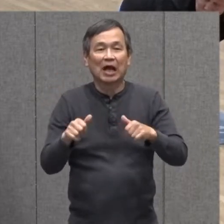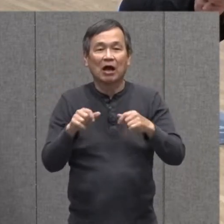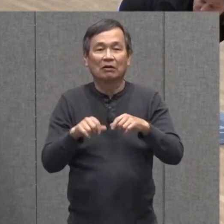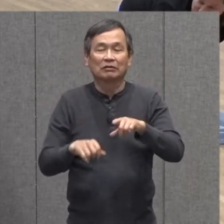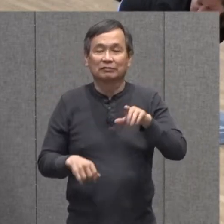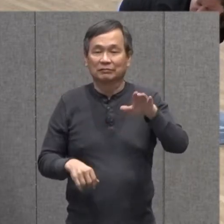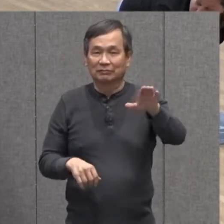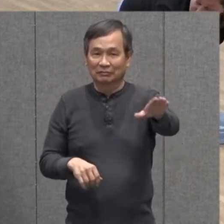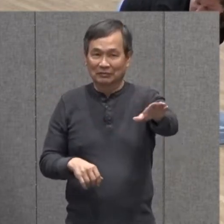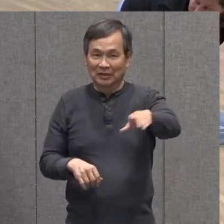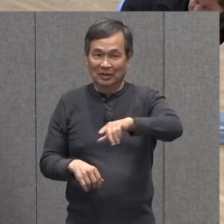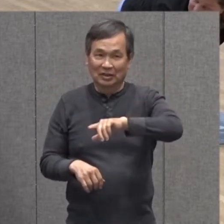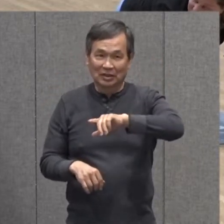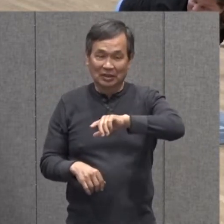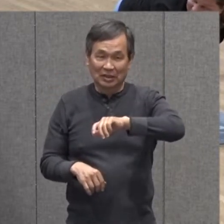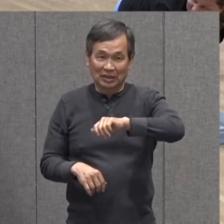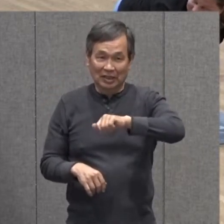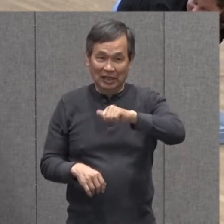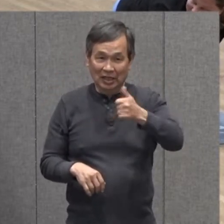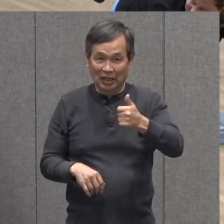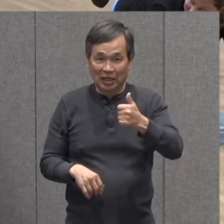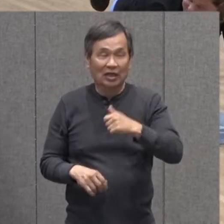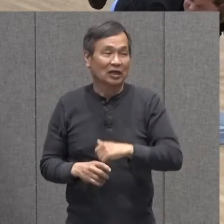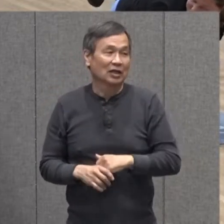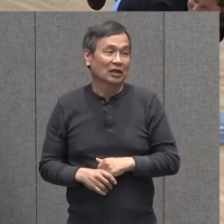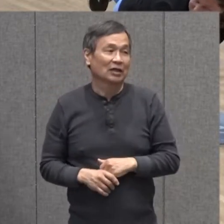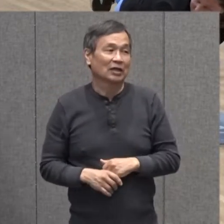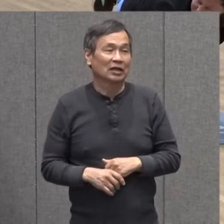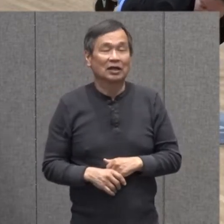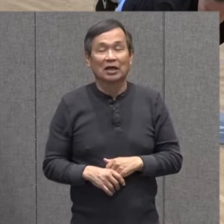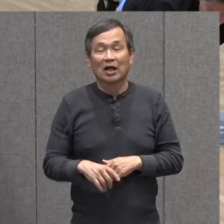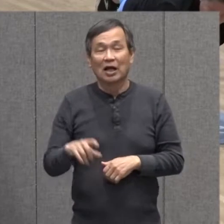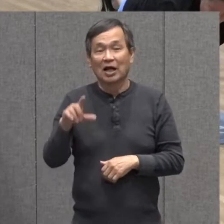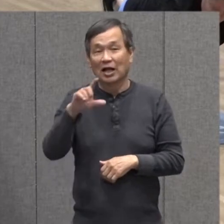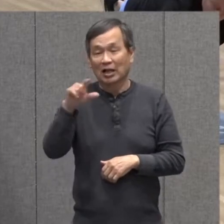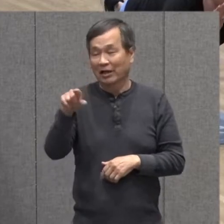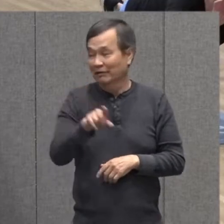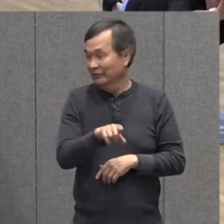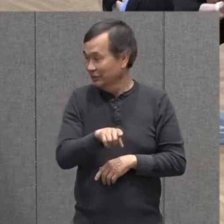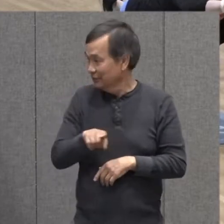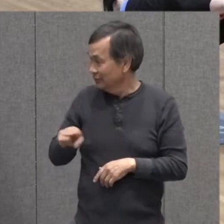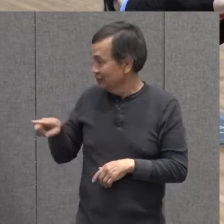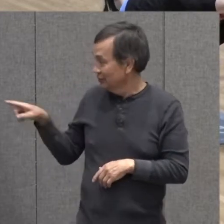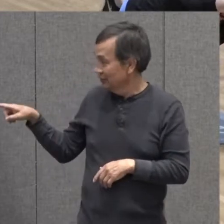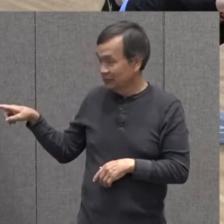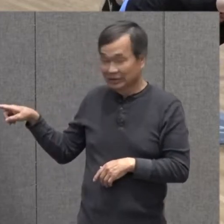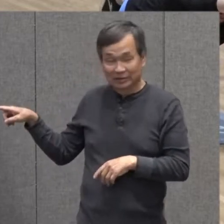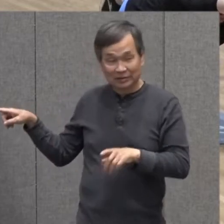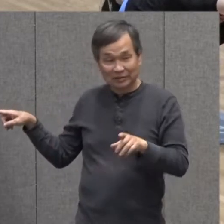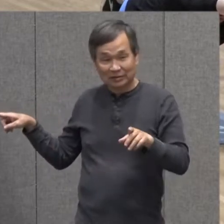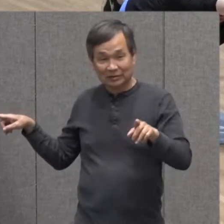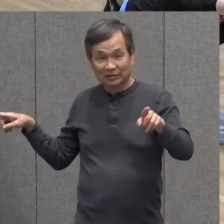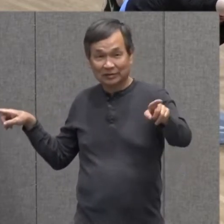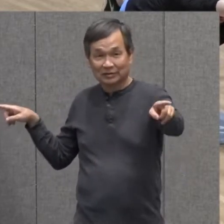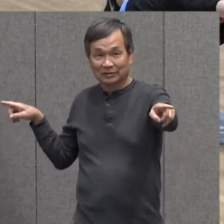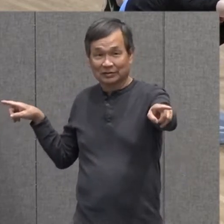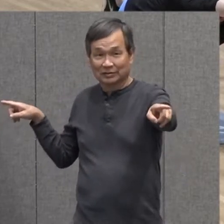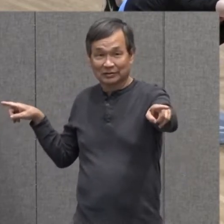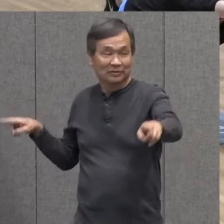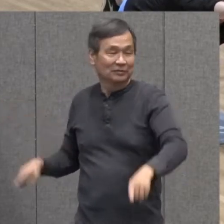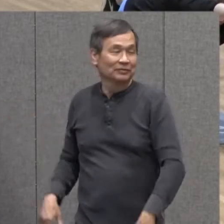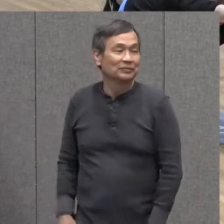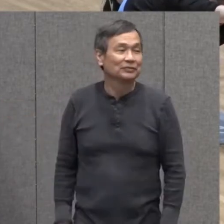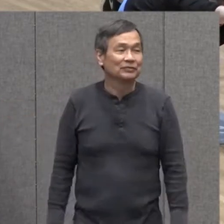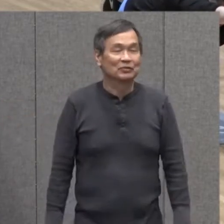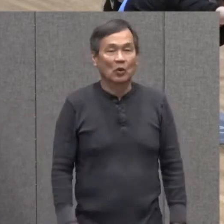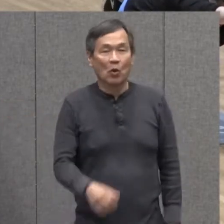otra vez, ahora el otro So lado. bring your left leg straight behind you and bring your right arm straight out in front of you